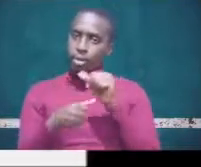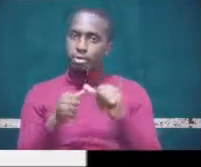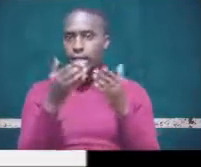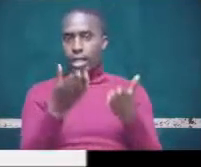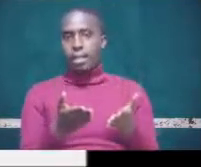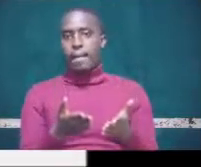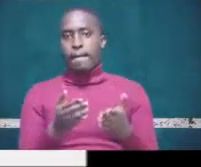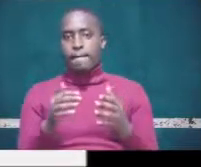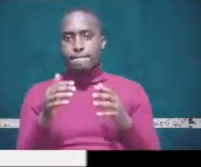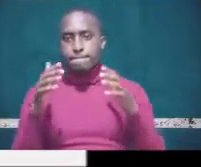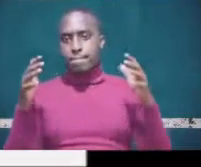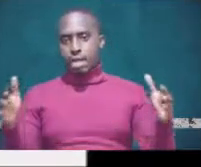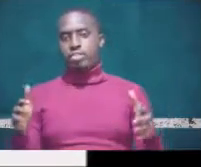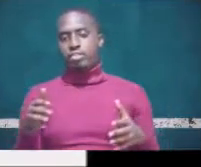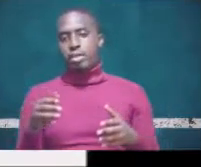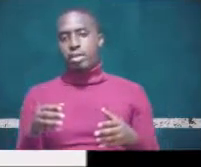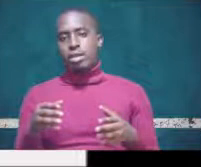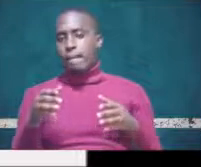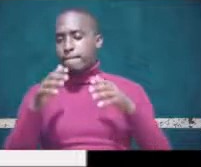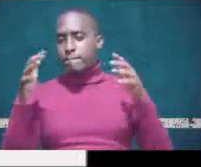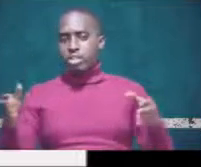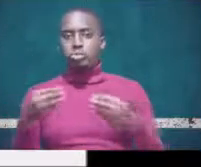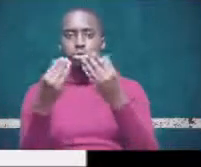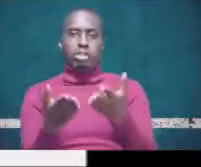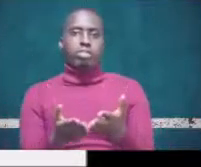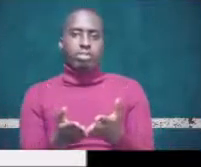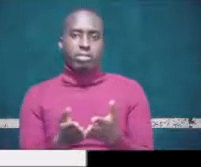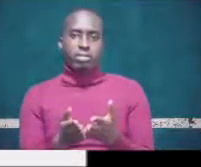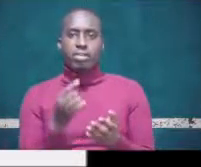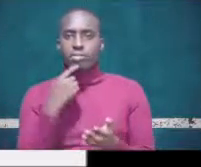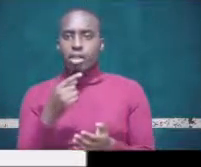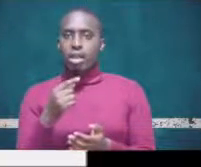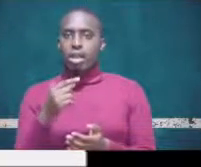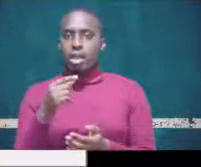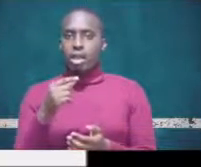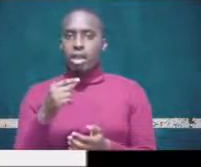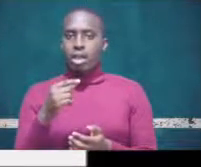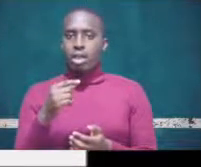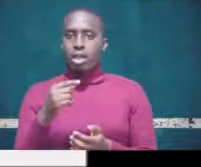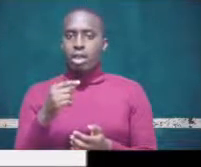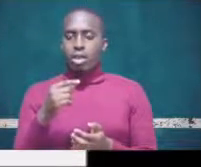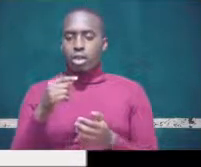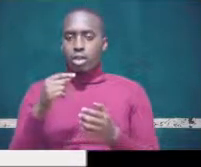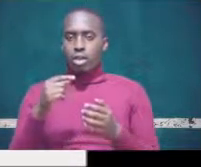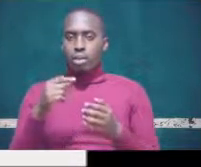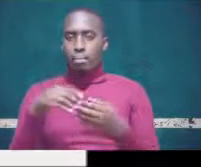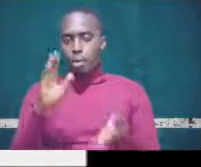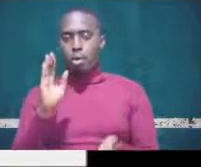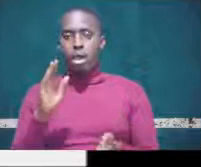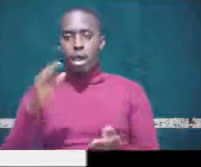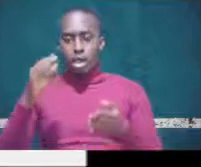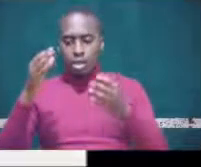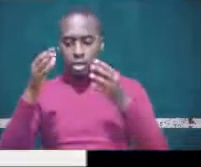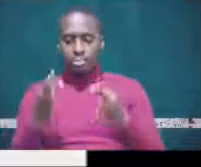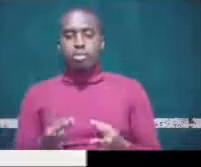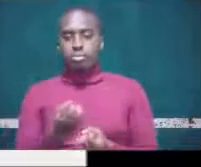mass production. Mass production, that is more quantity of goods and services are produced